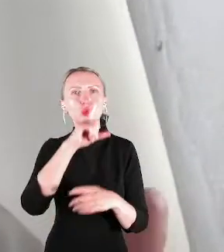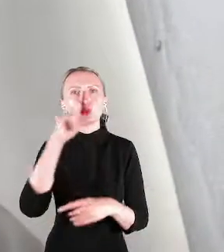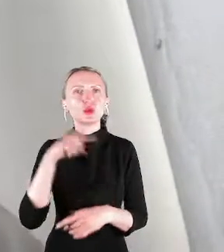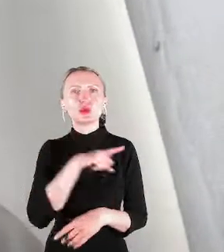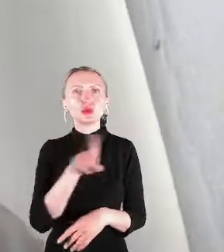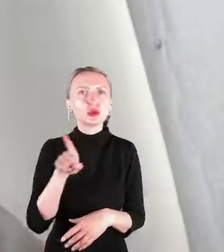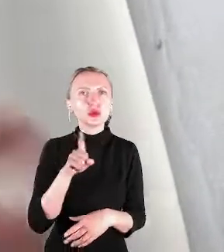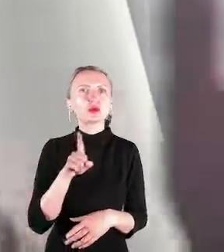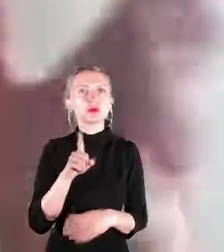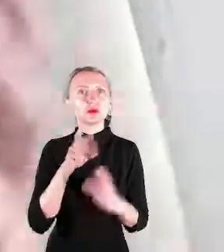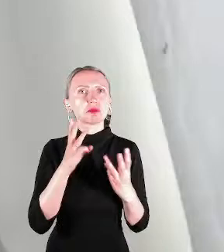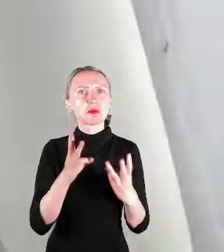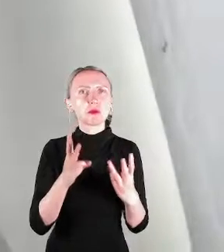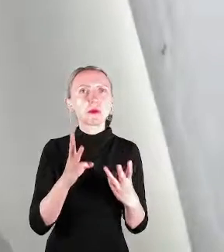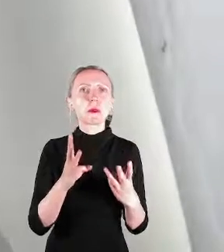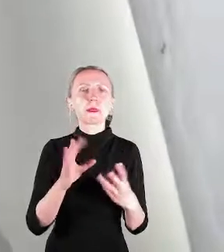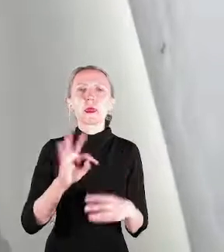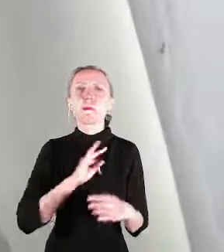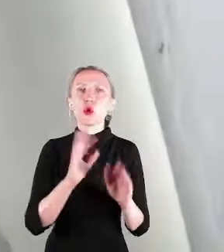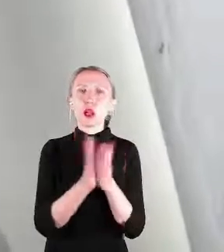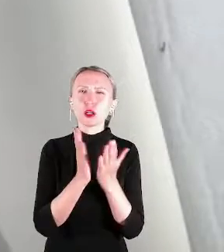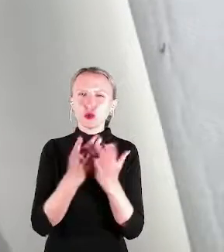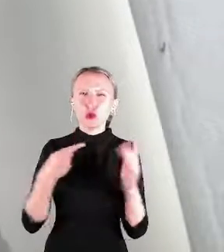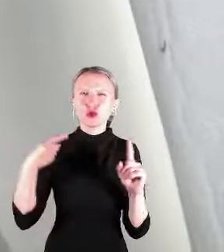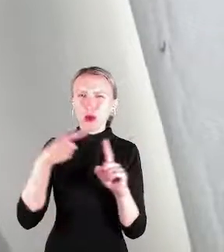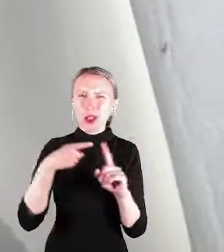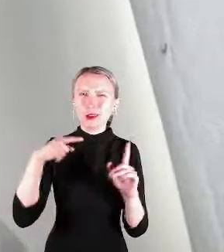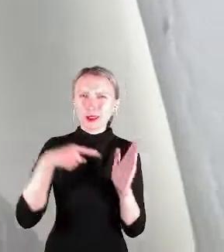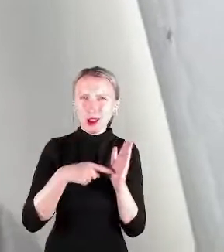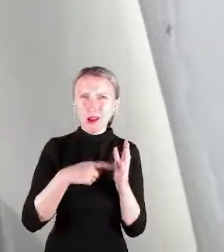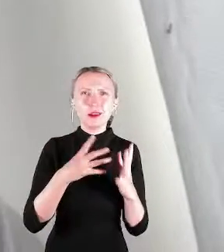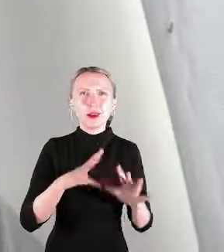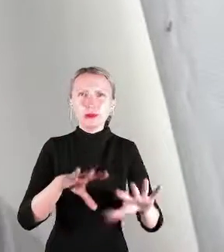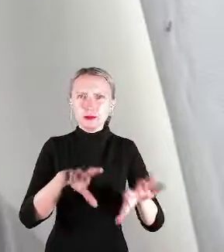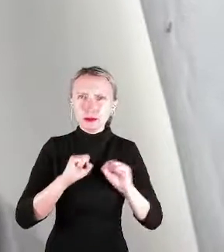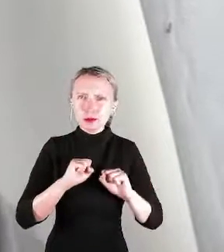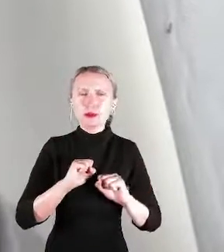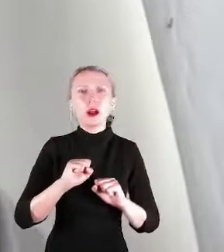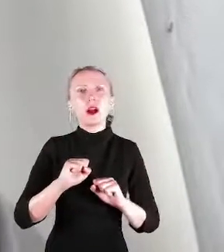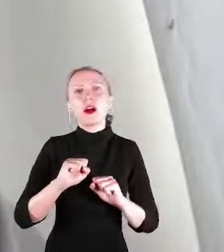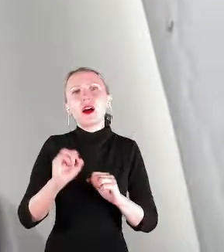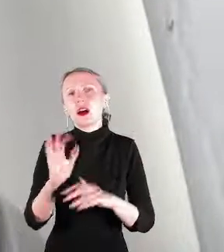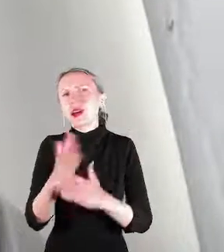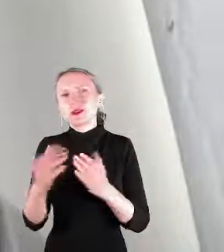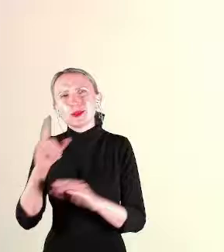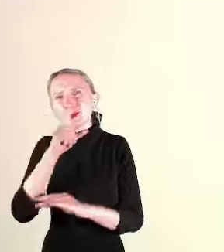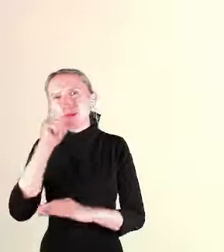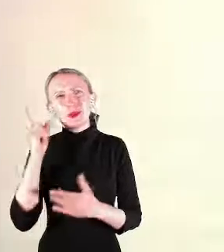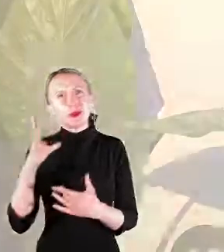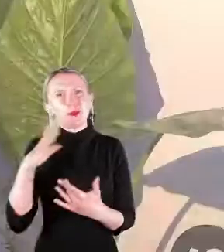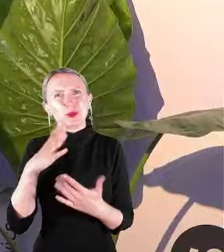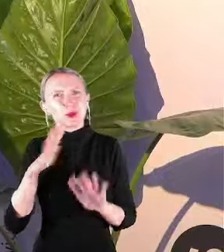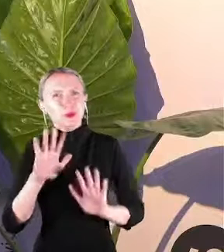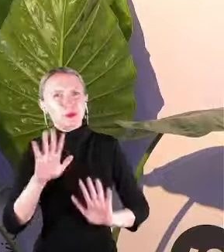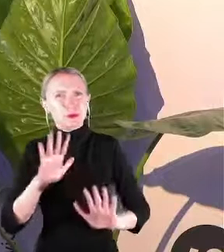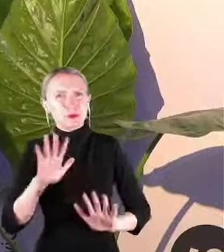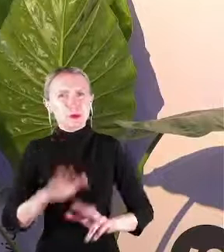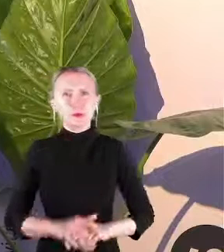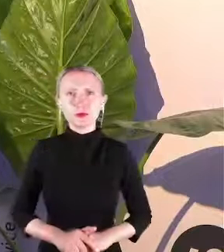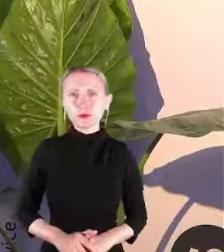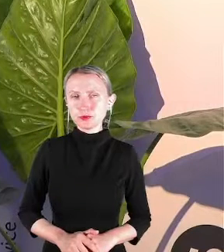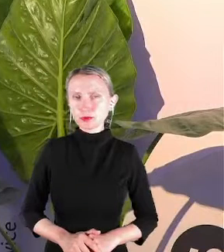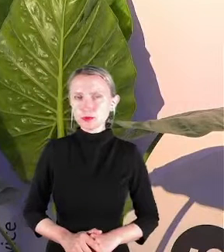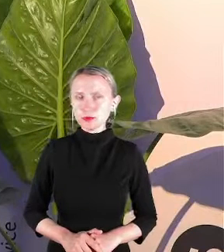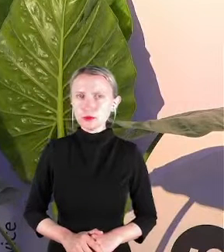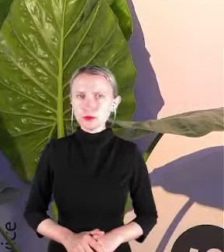the one side, while the other was more skeptical. Yeah. All right. So how, what